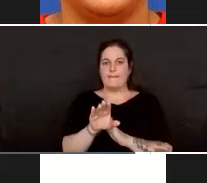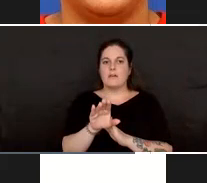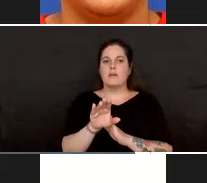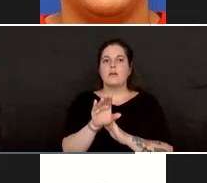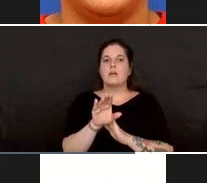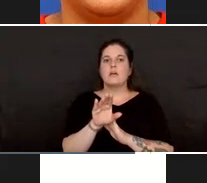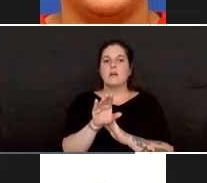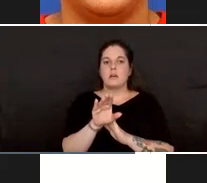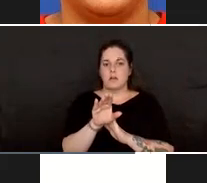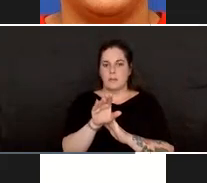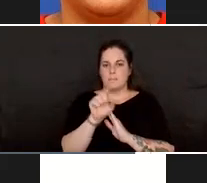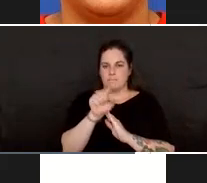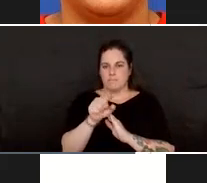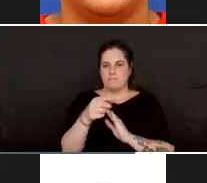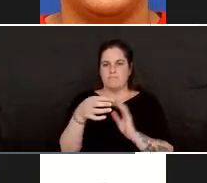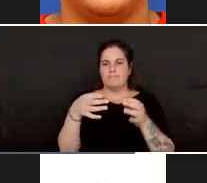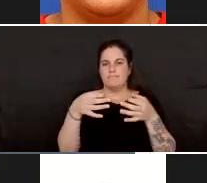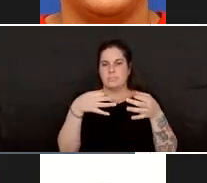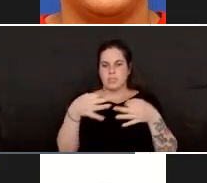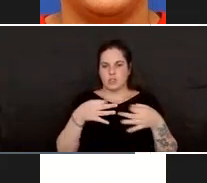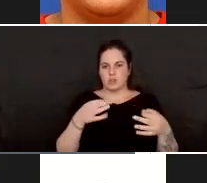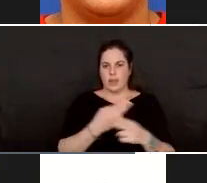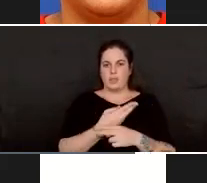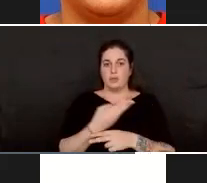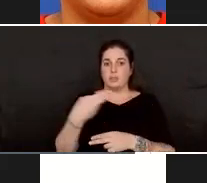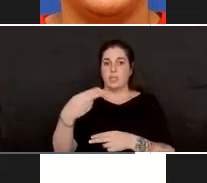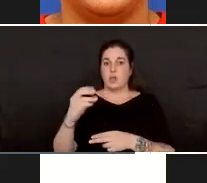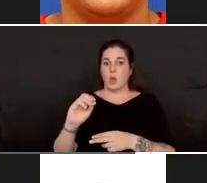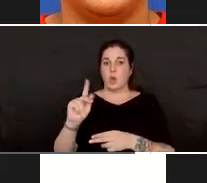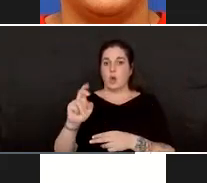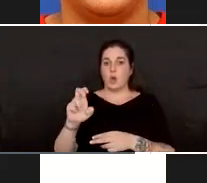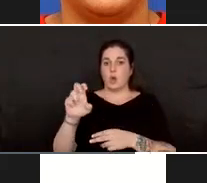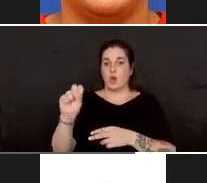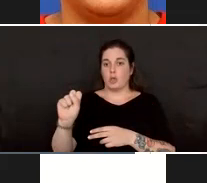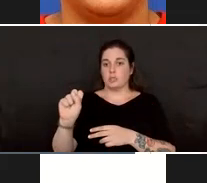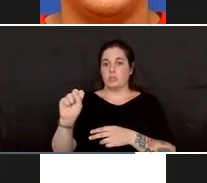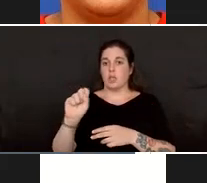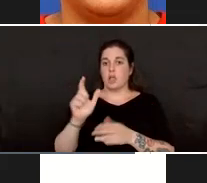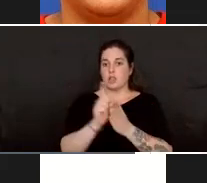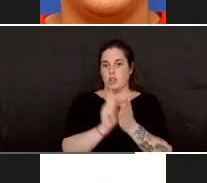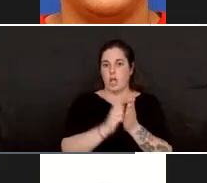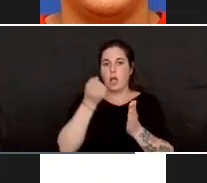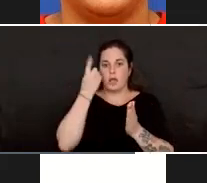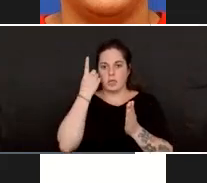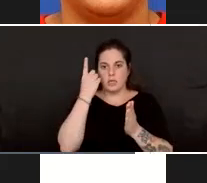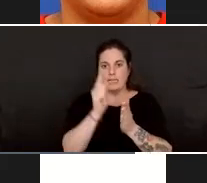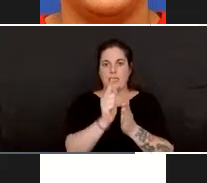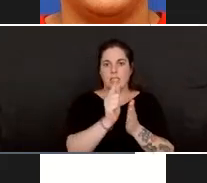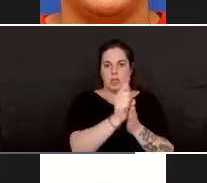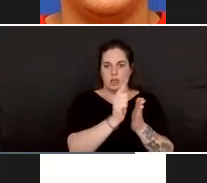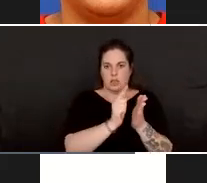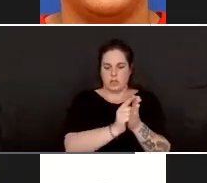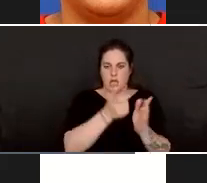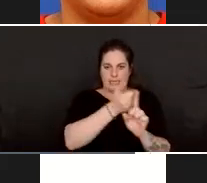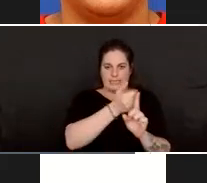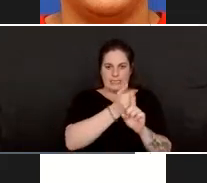are described by Hooke's law. Remember now, law is focused on a very restricted type of pattern